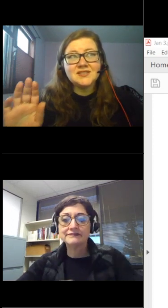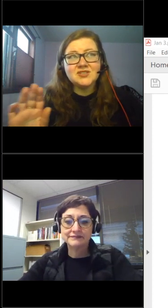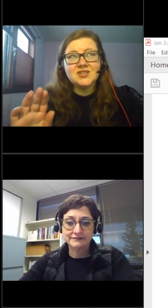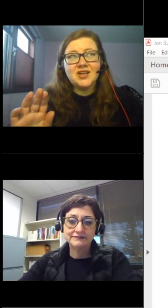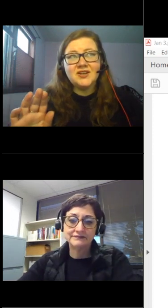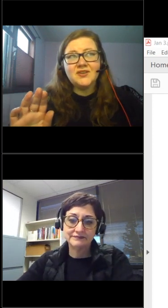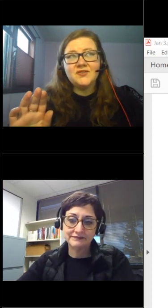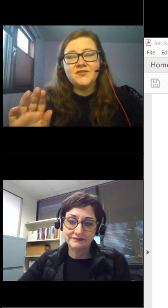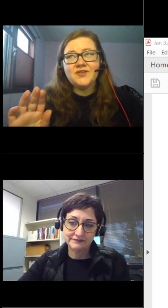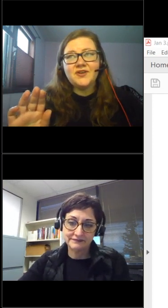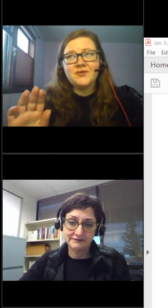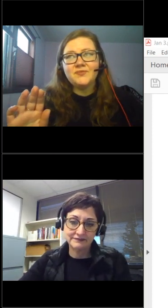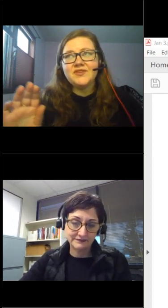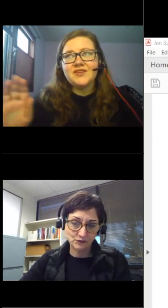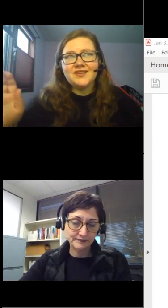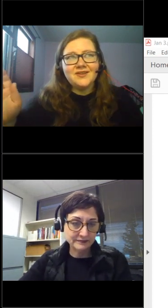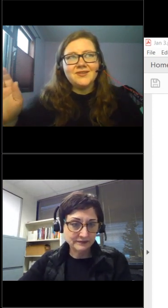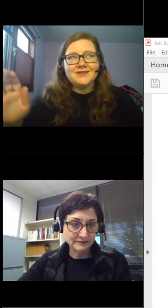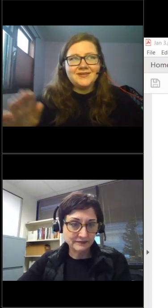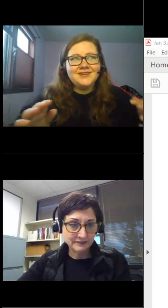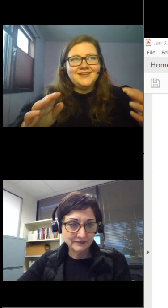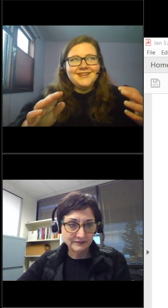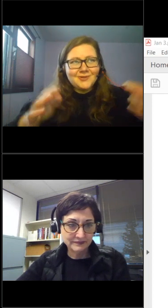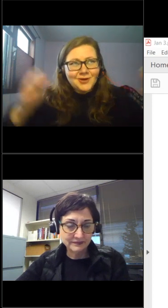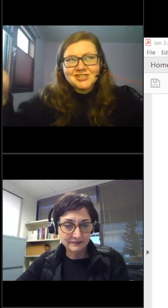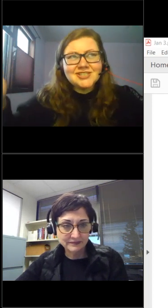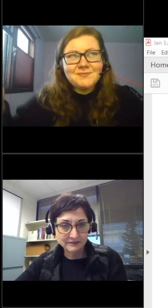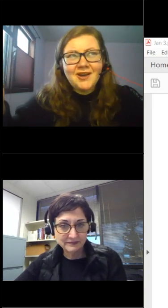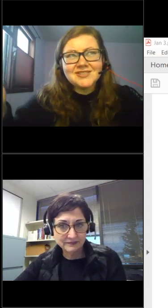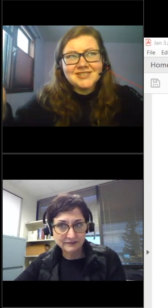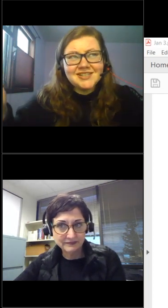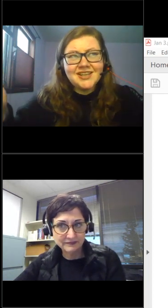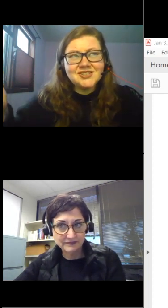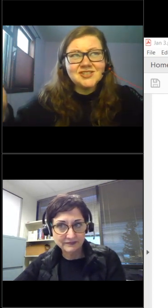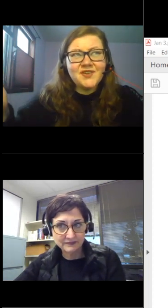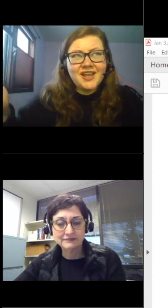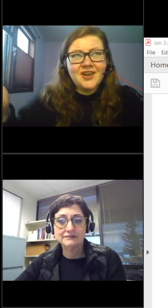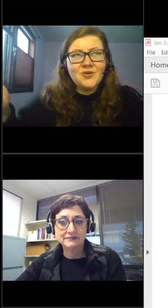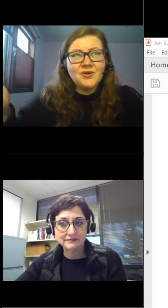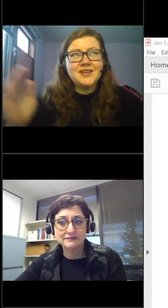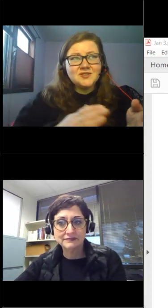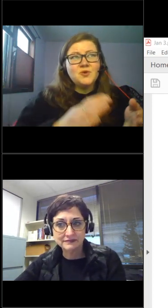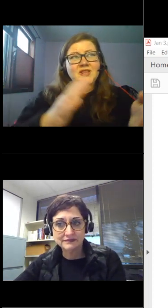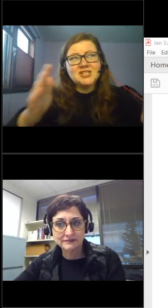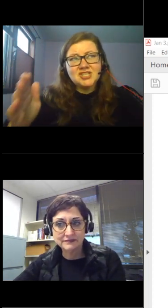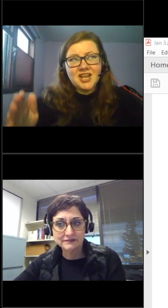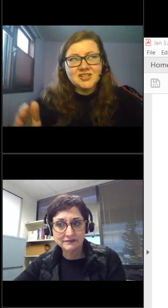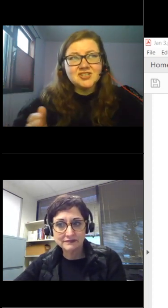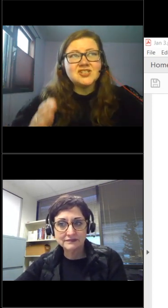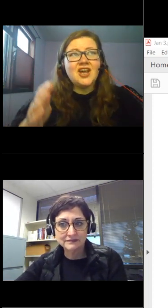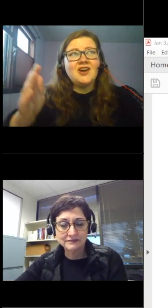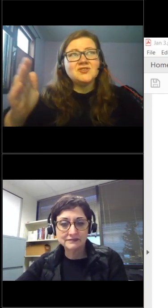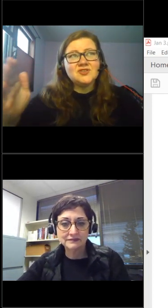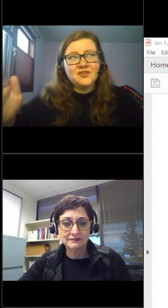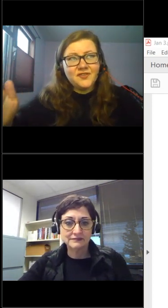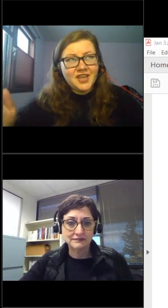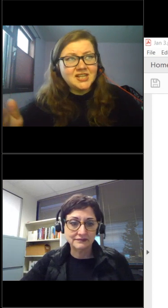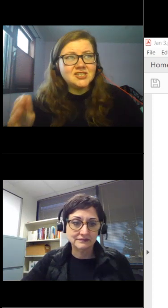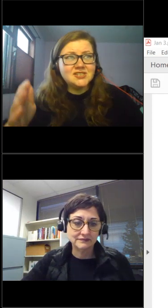because there's a lot of, like questions about CEHs for care coordinators with the changes to